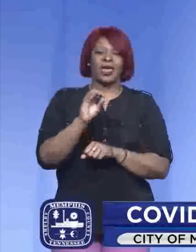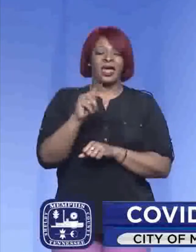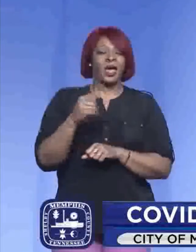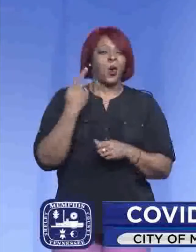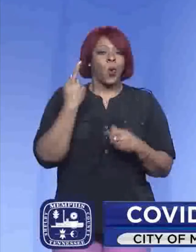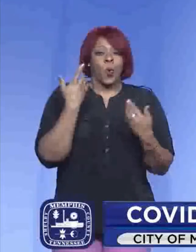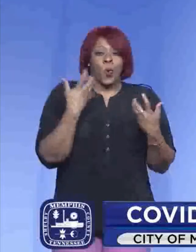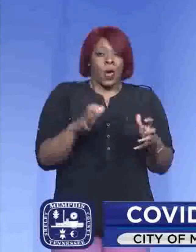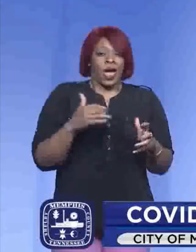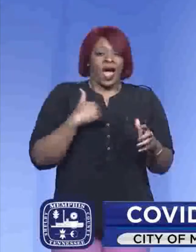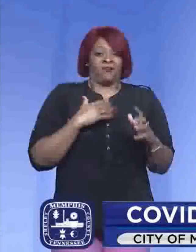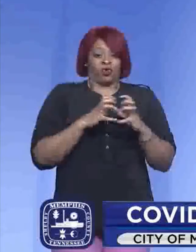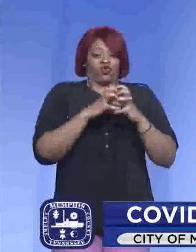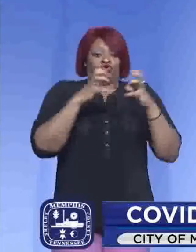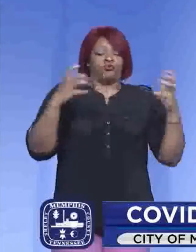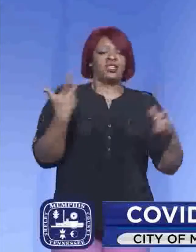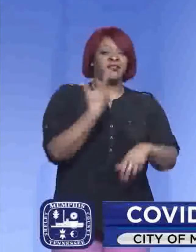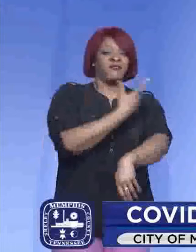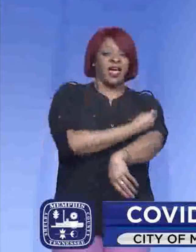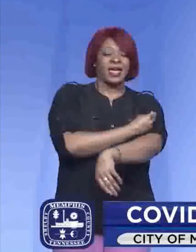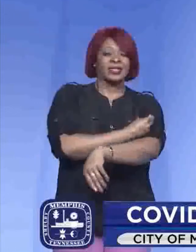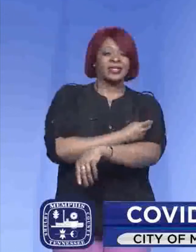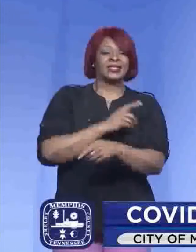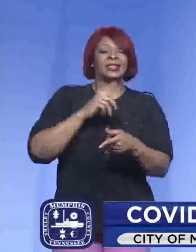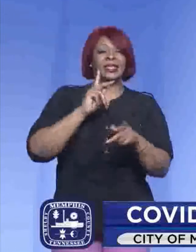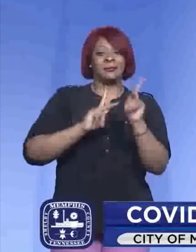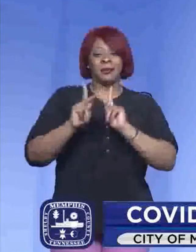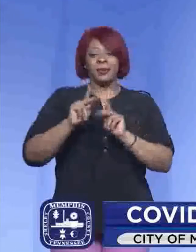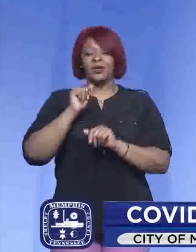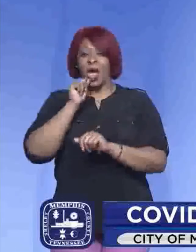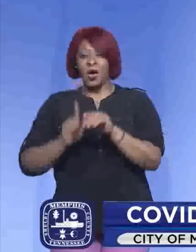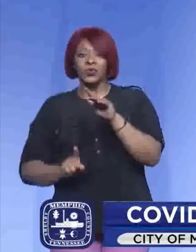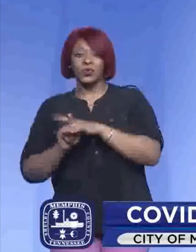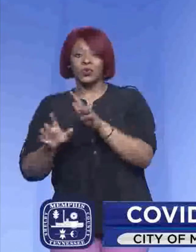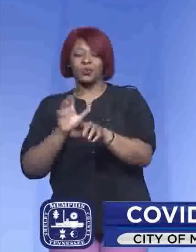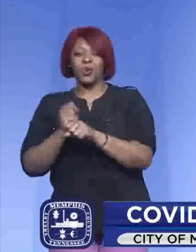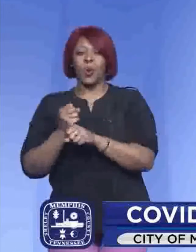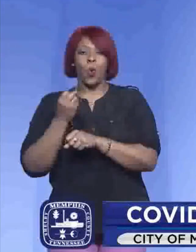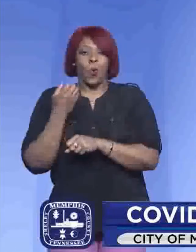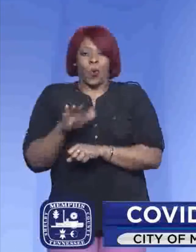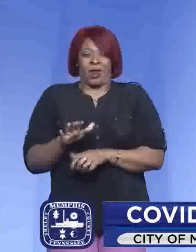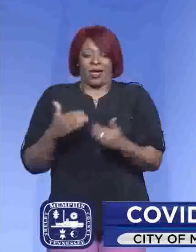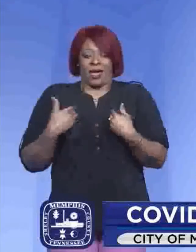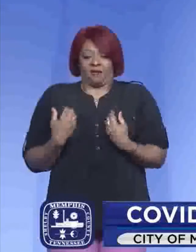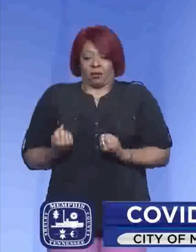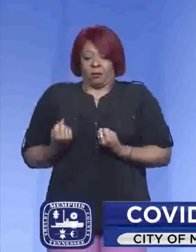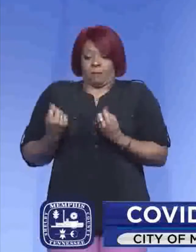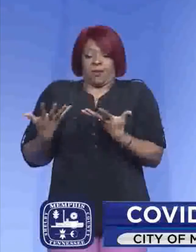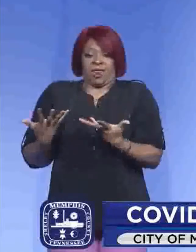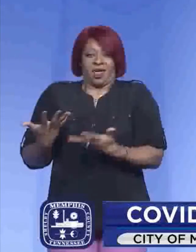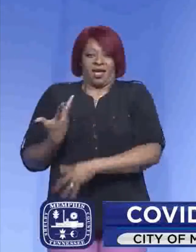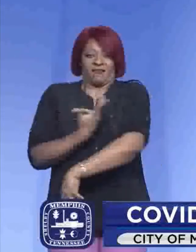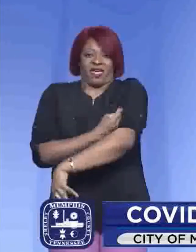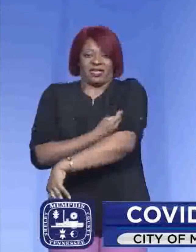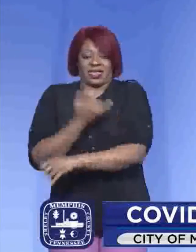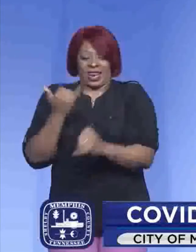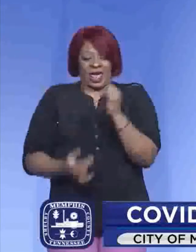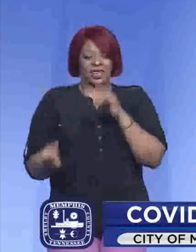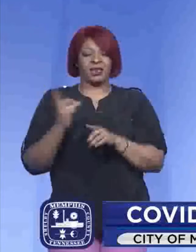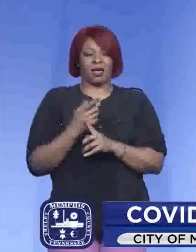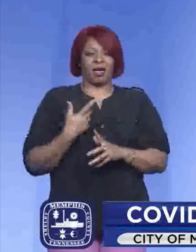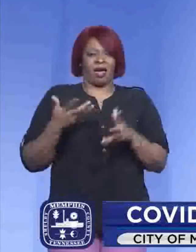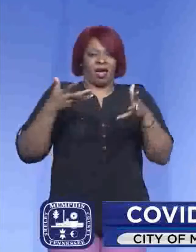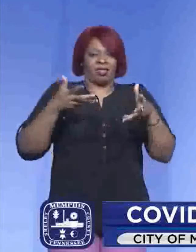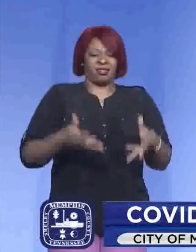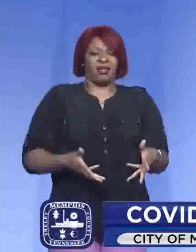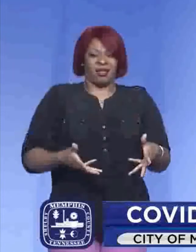and have not enough vaccine to meet everybody that shows up at their appointment, and you don't want to overshoot and have too many there, and at the end of the day, you're